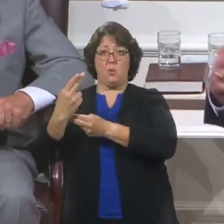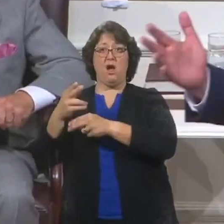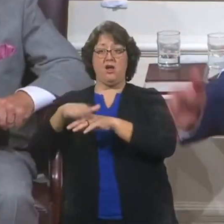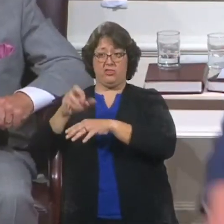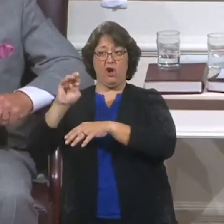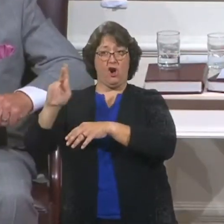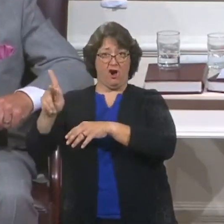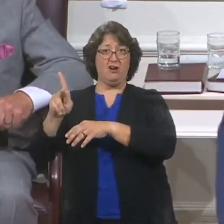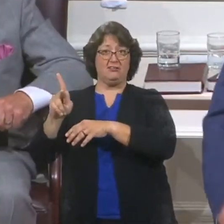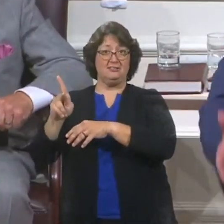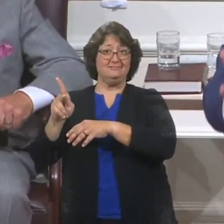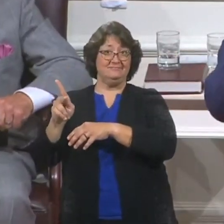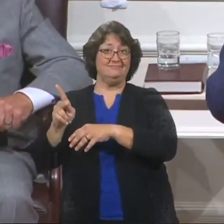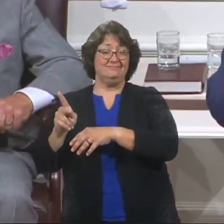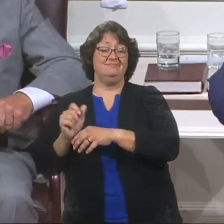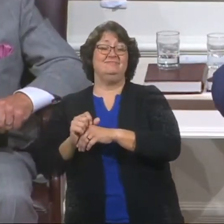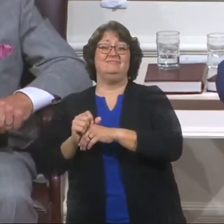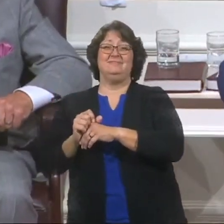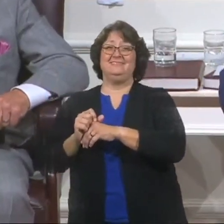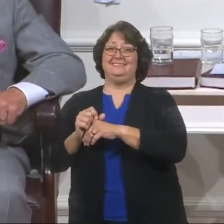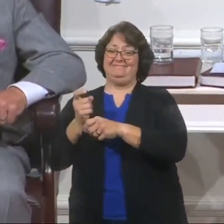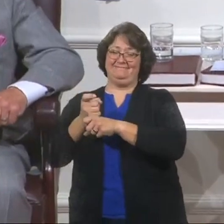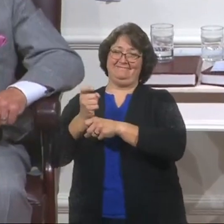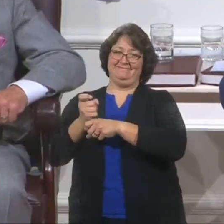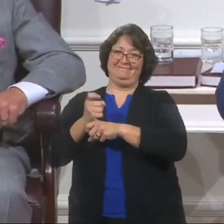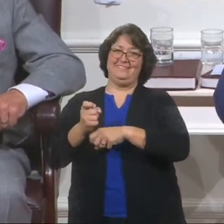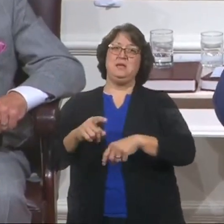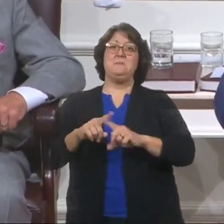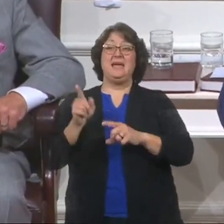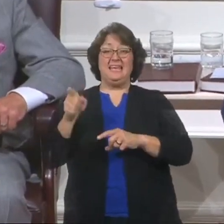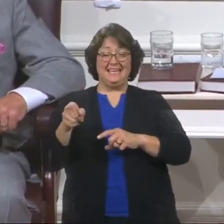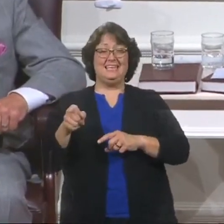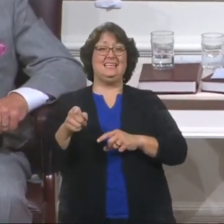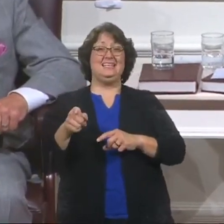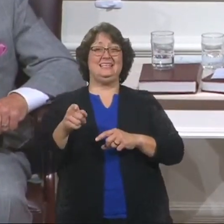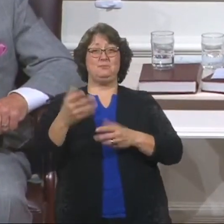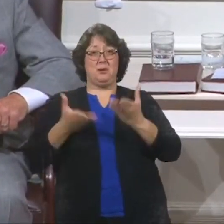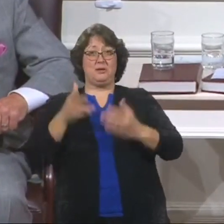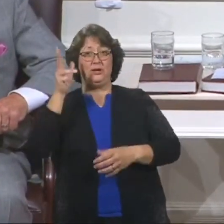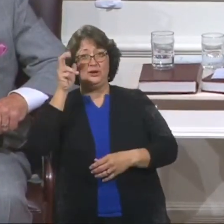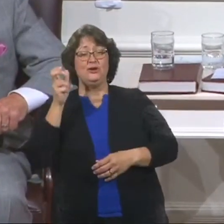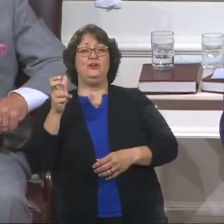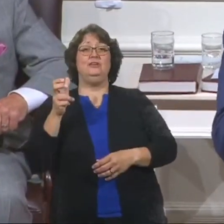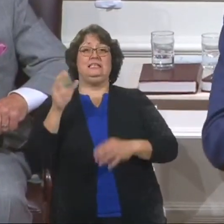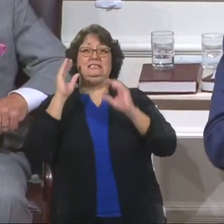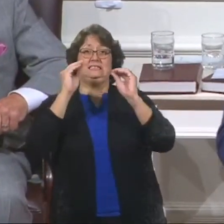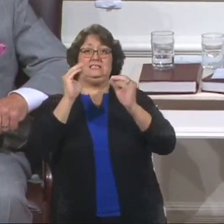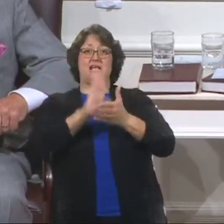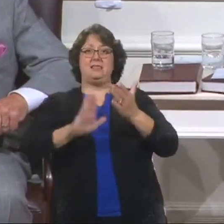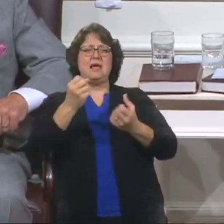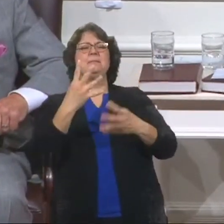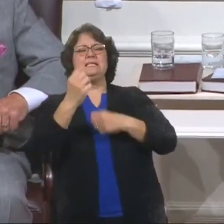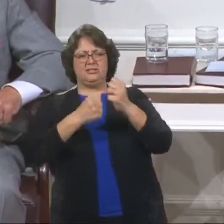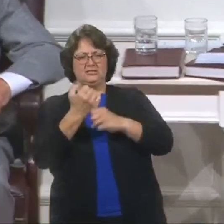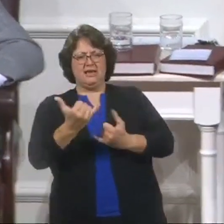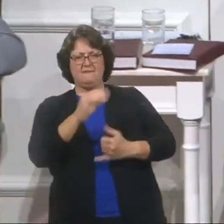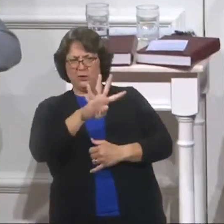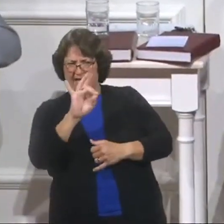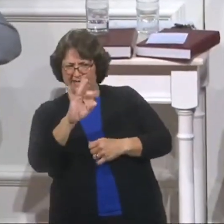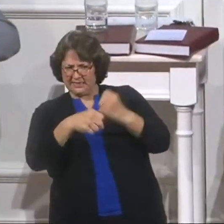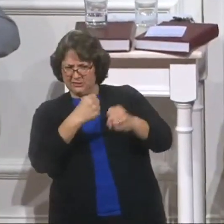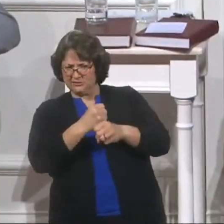ark separately, but they were, you know, this guy, he's been there, he has probably heard, he's been teaching at the college how many years now, 48